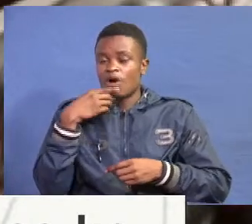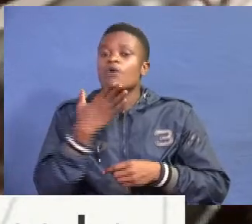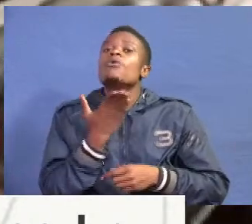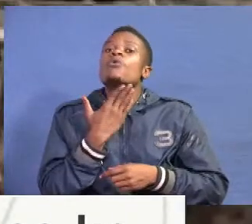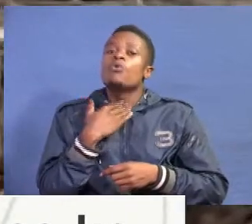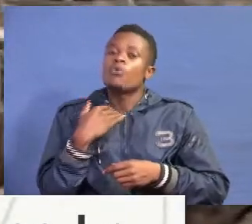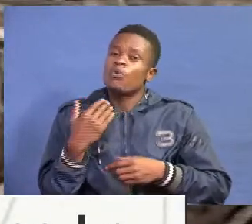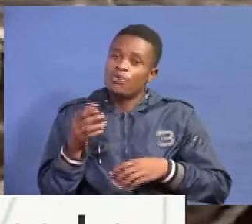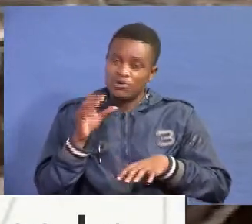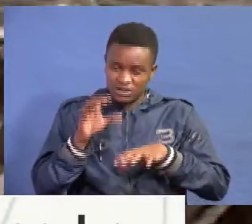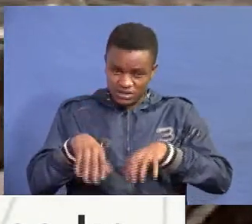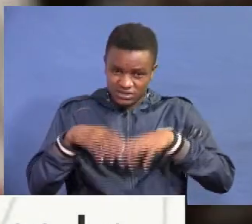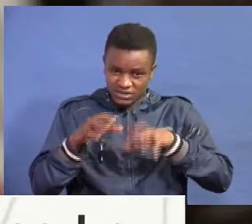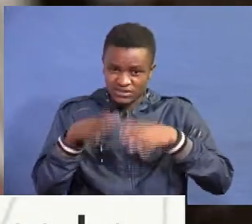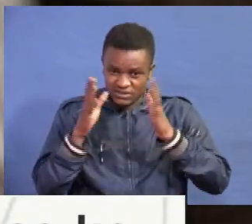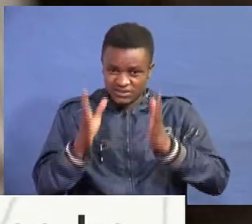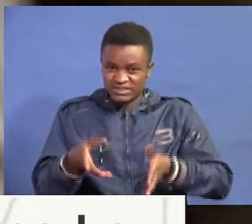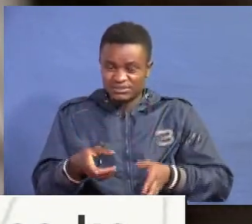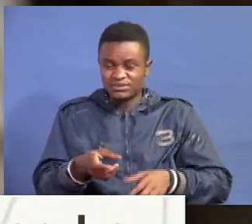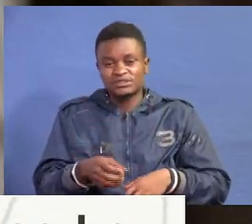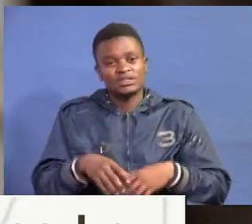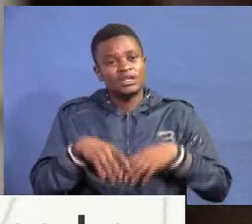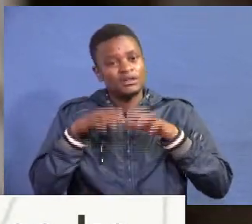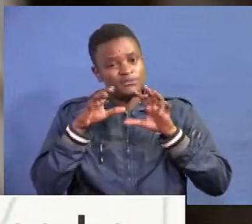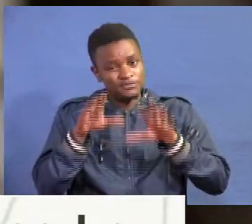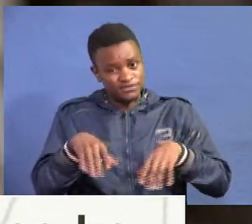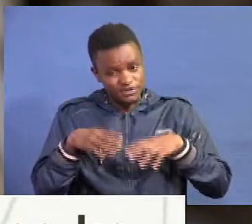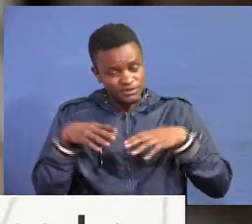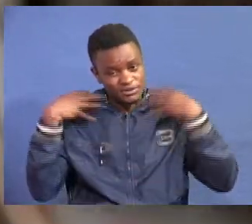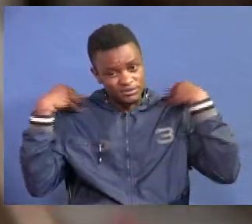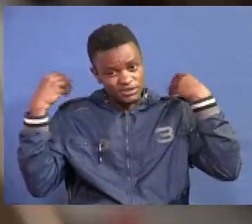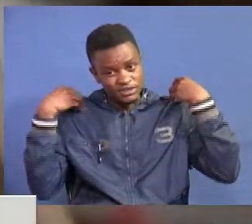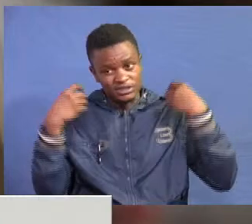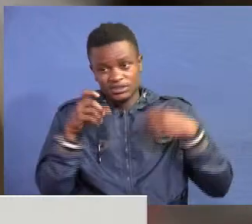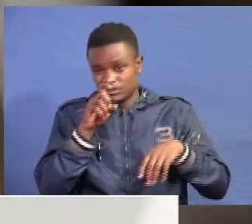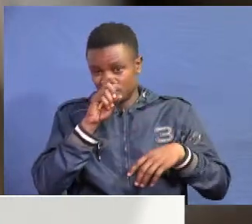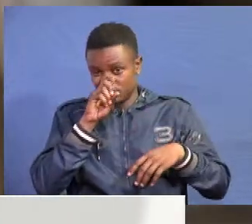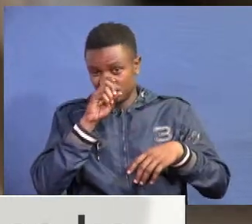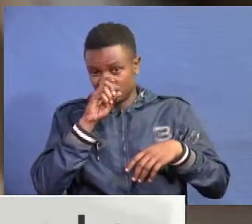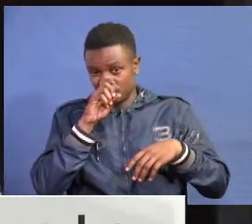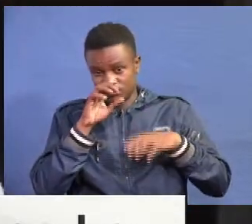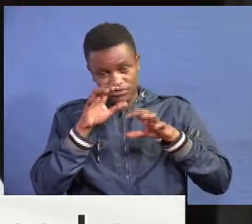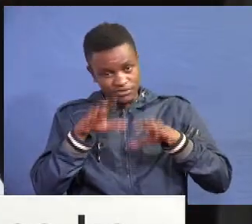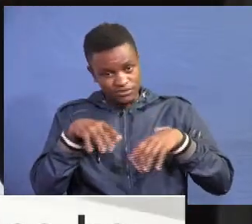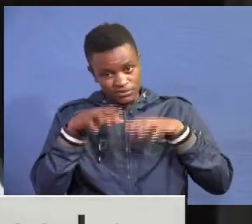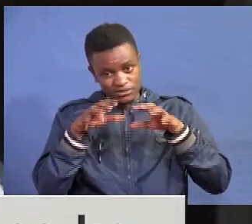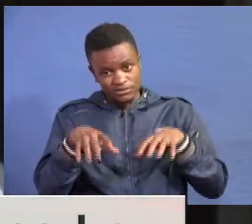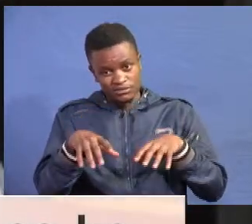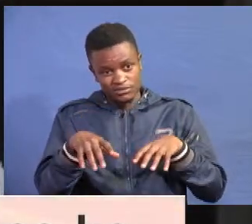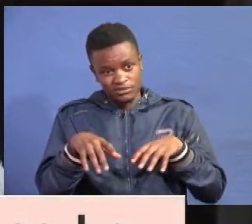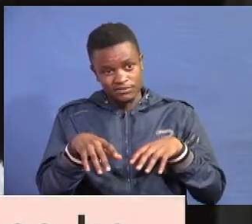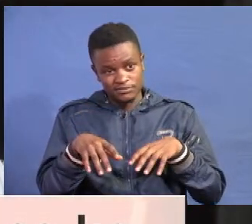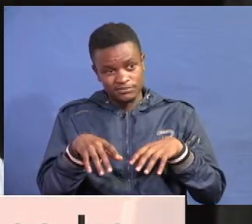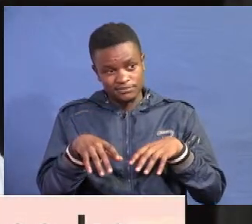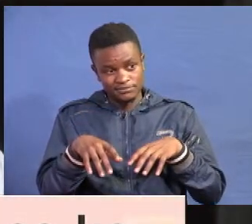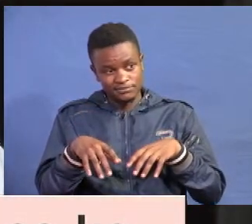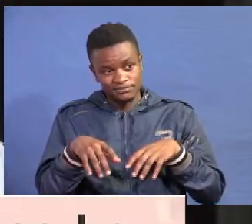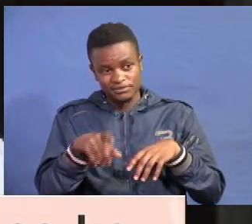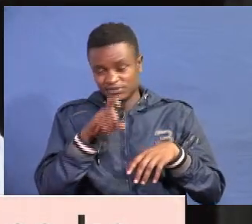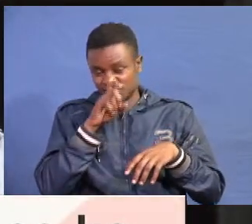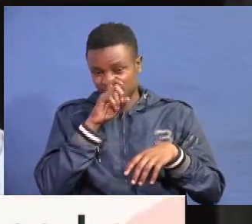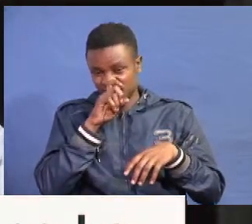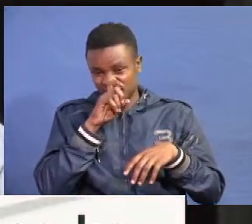chicken farming, highlighting that the benefits it brings surpasses the challenges. Poultry keeping can pay. The first chicks